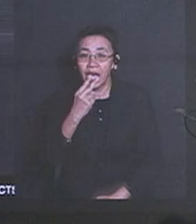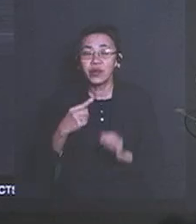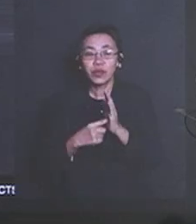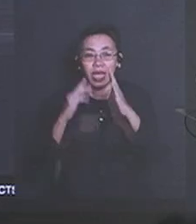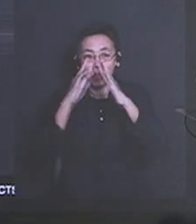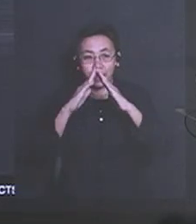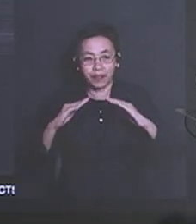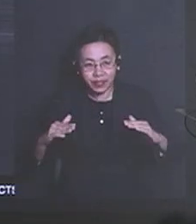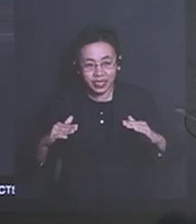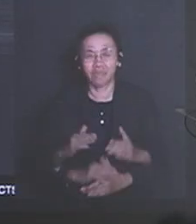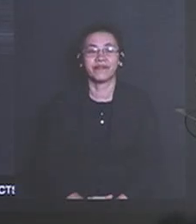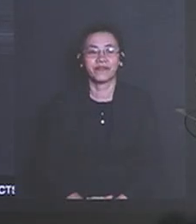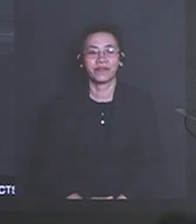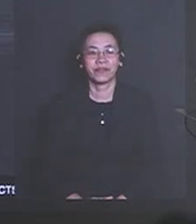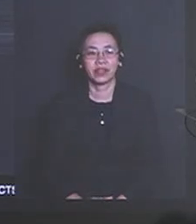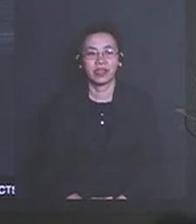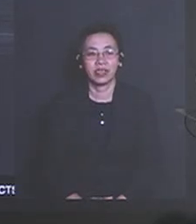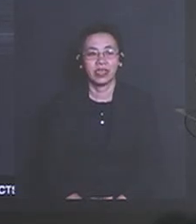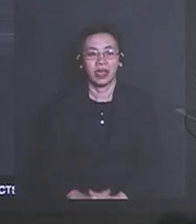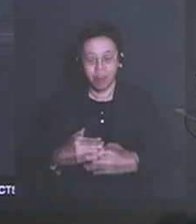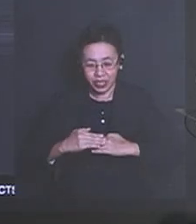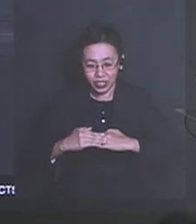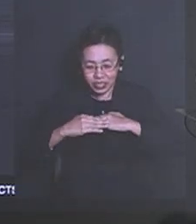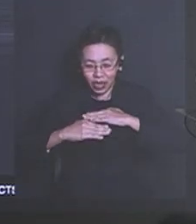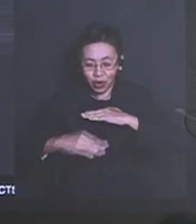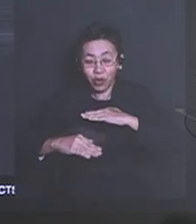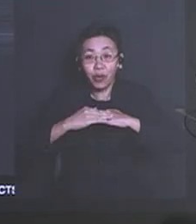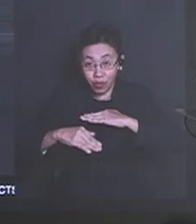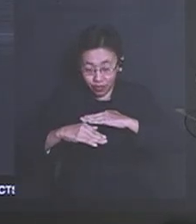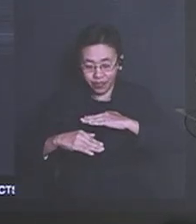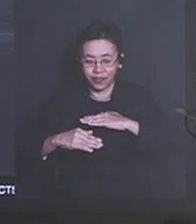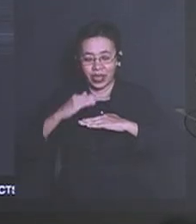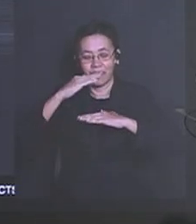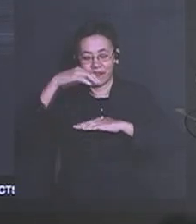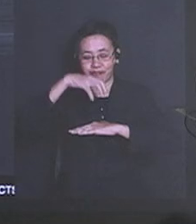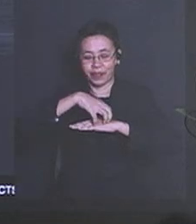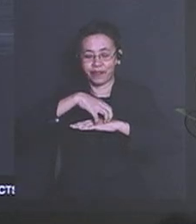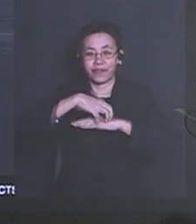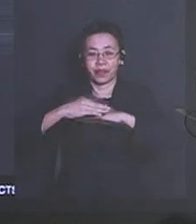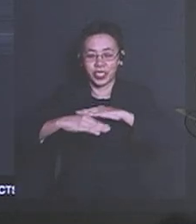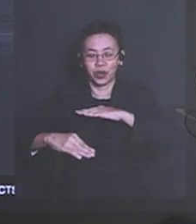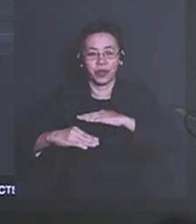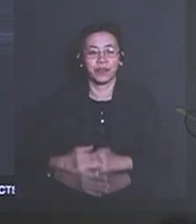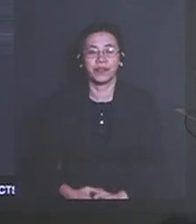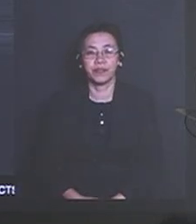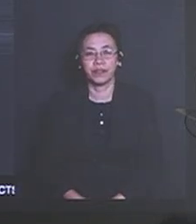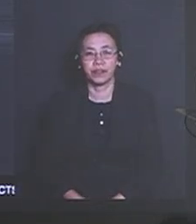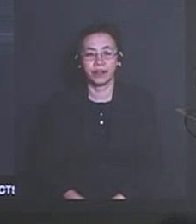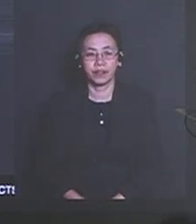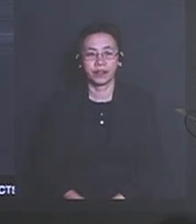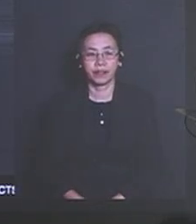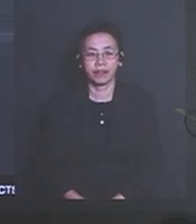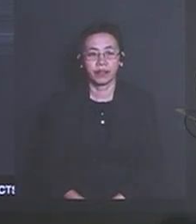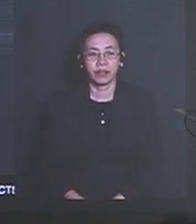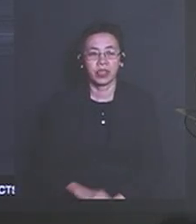The building becomes as a pier that reaches from the ground on one side into the air on the other side. This